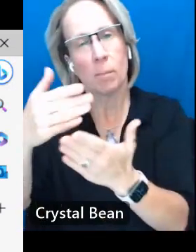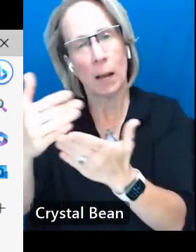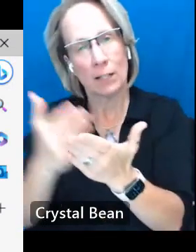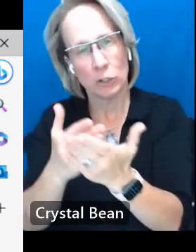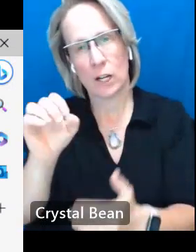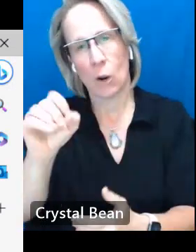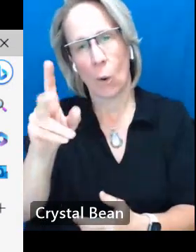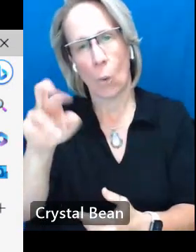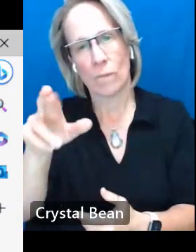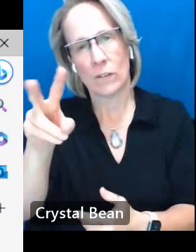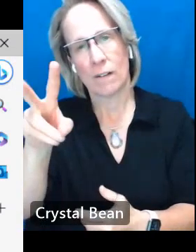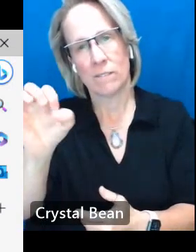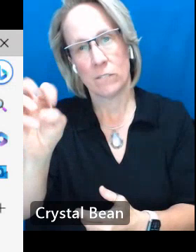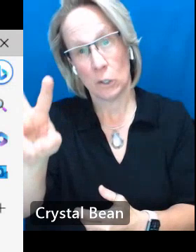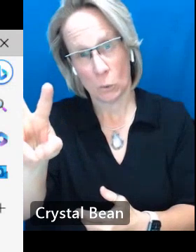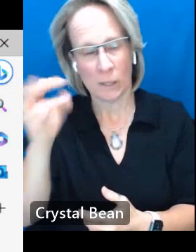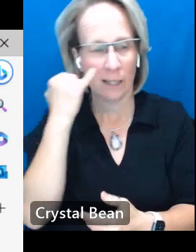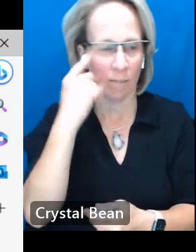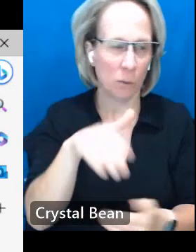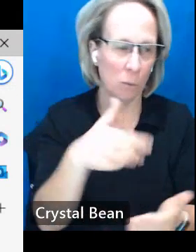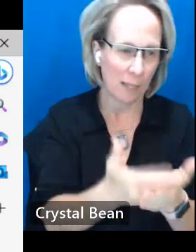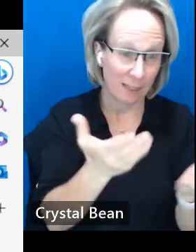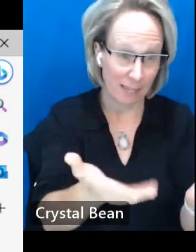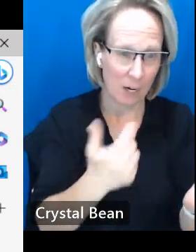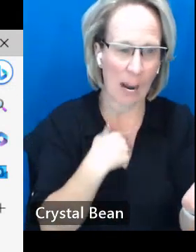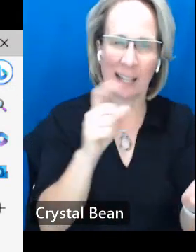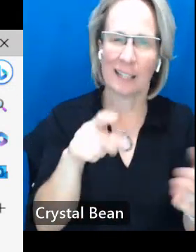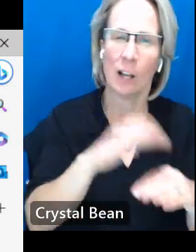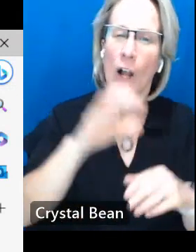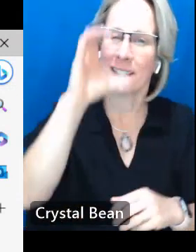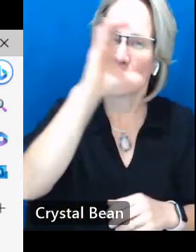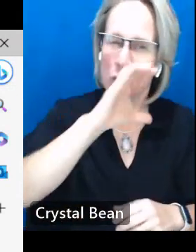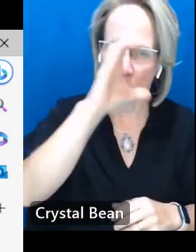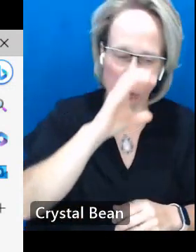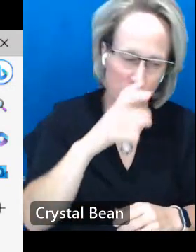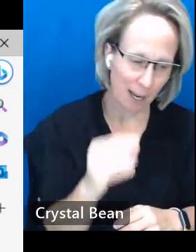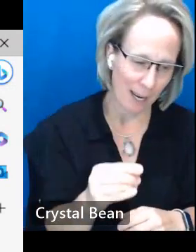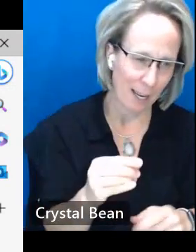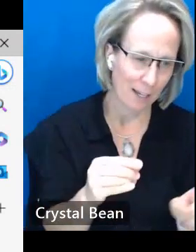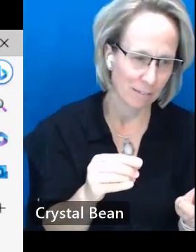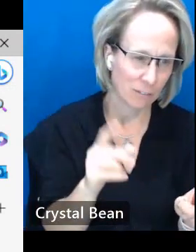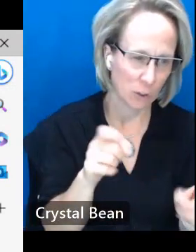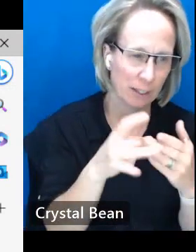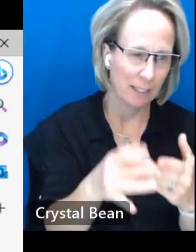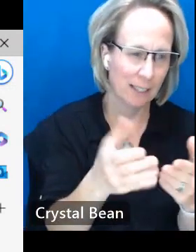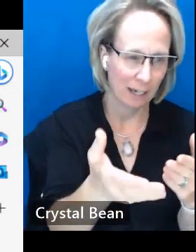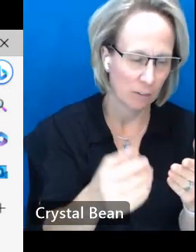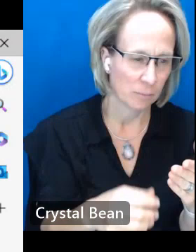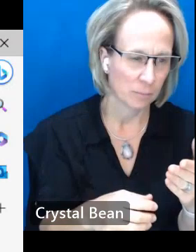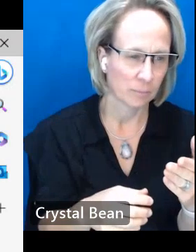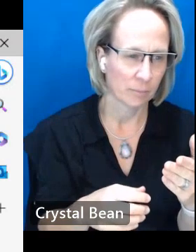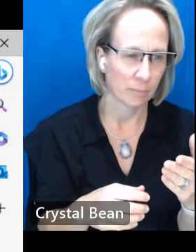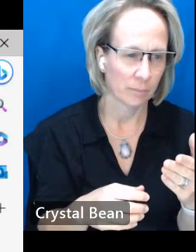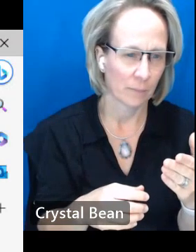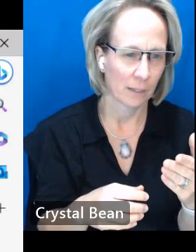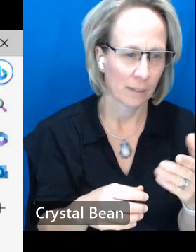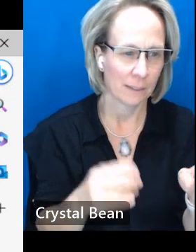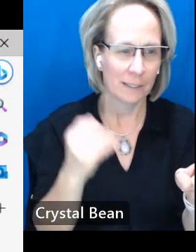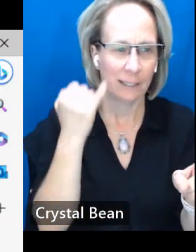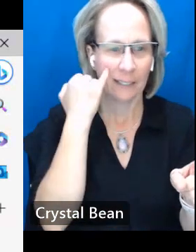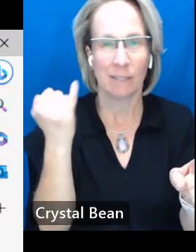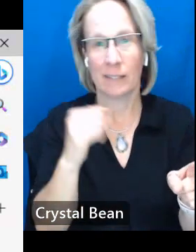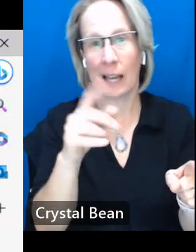And then if you get to this, I click on search and then it should take you here. And if you don't have this, if this inquiry doesn't exist for